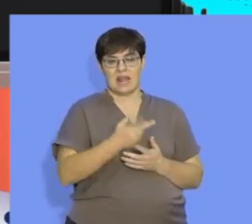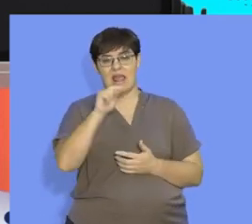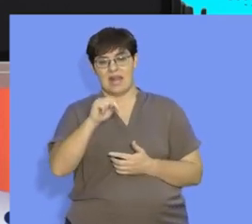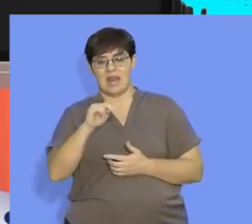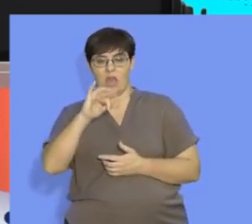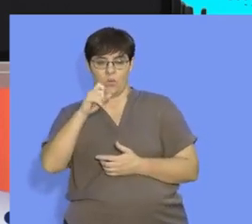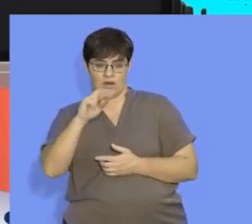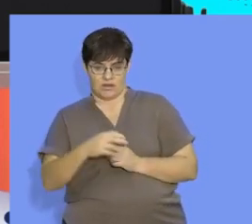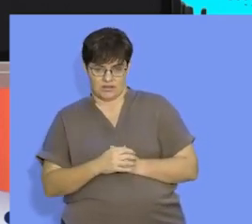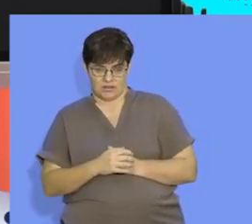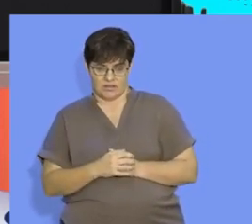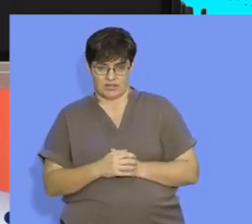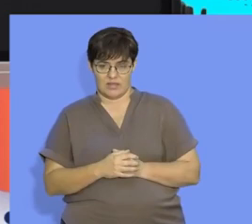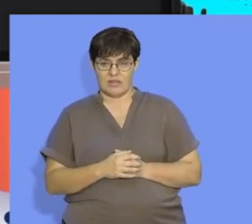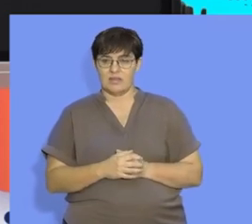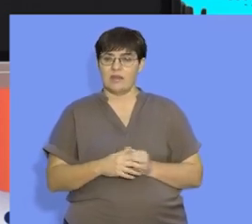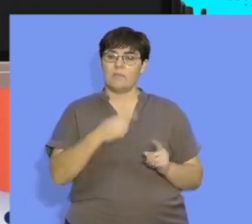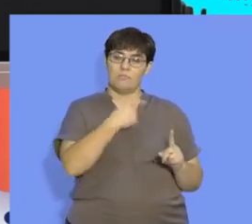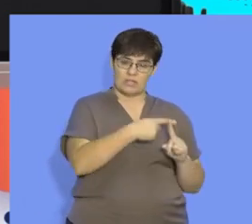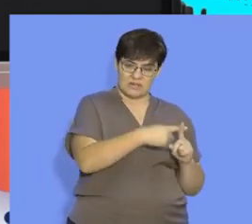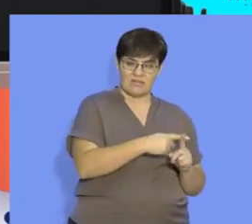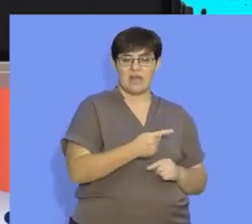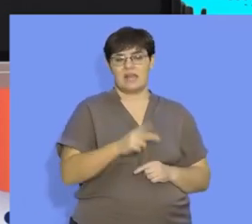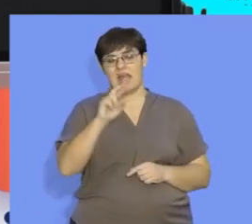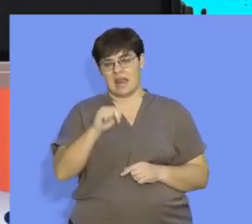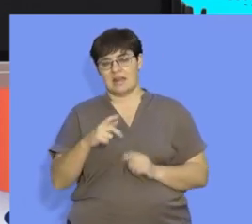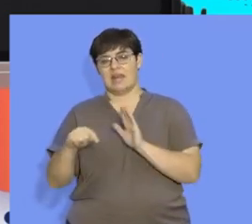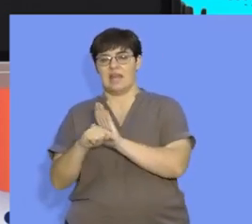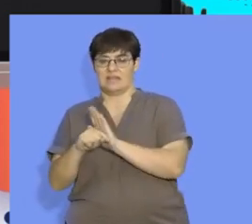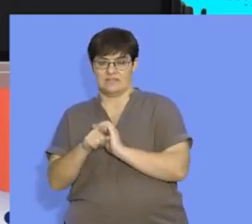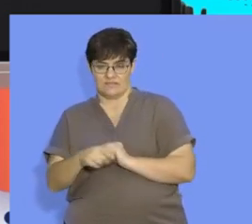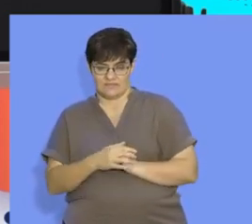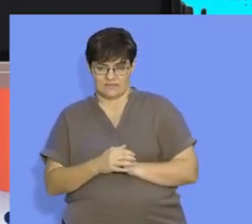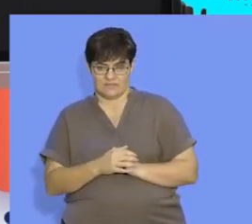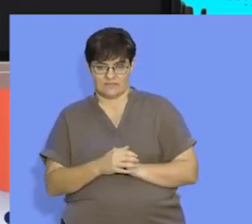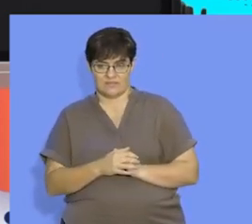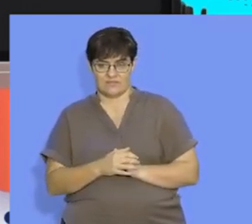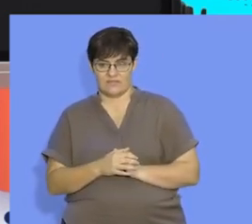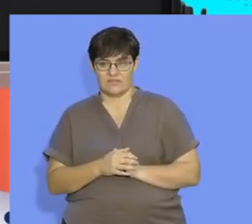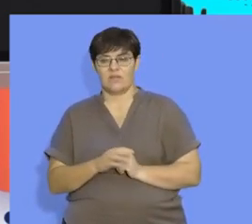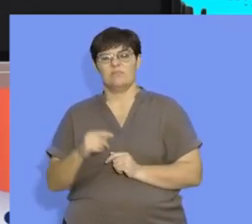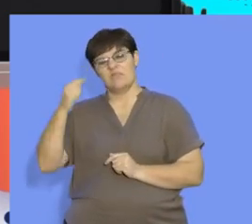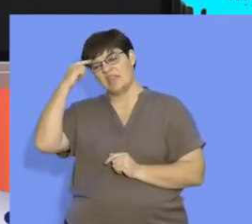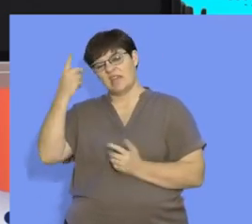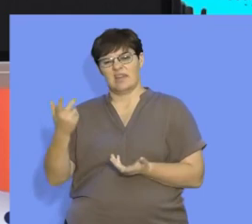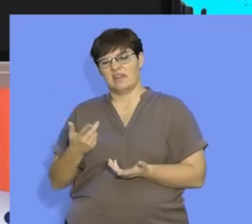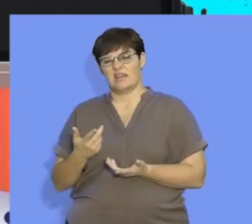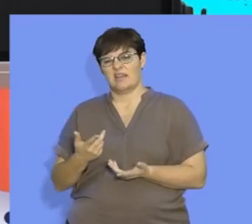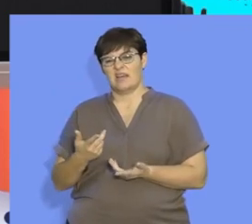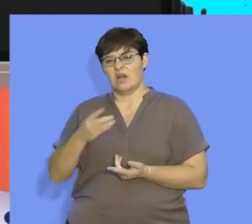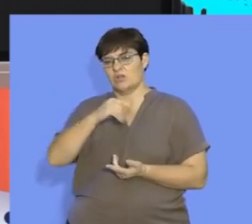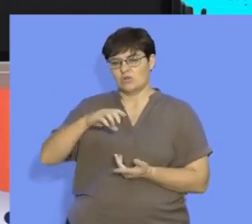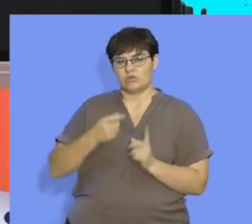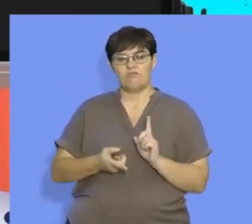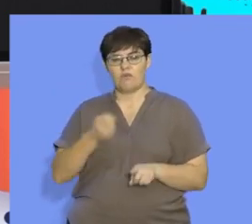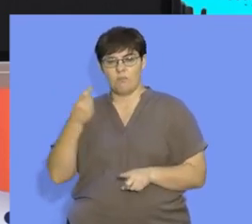the anion. So the cation becomes our positive ion, then the anion becomes our negative. Because this, and you can think of it,